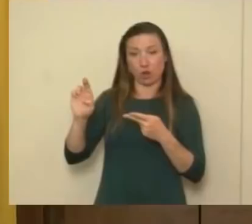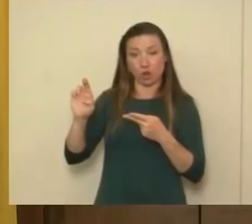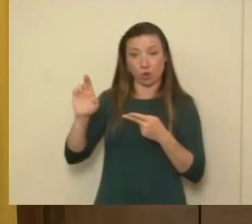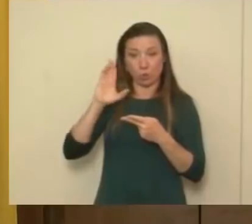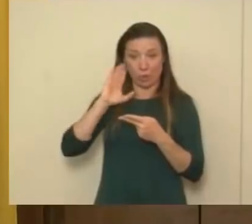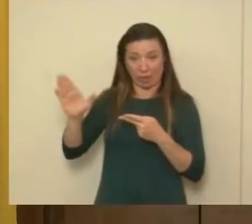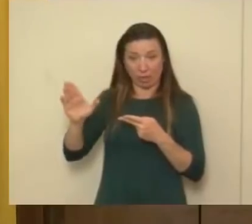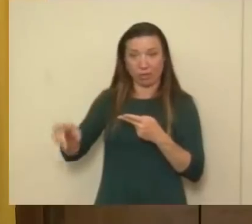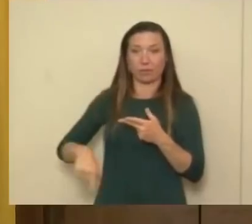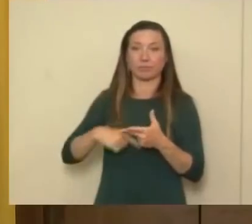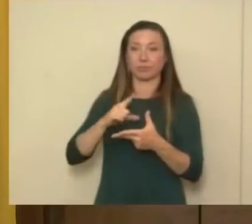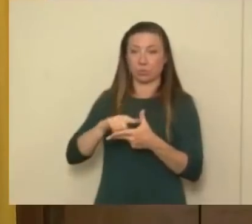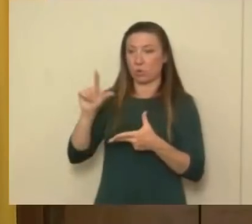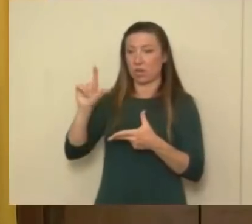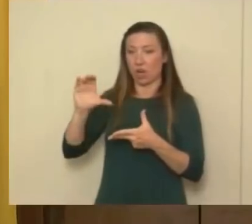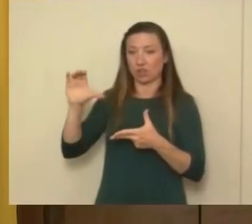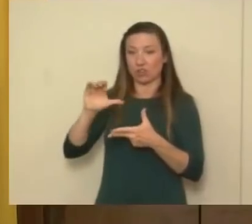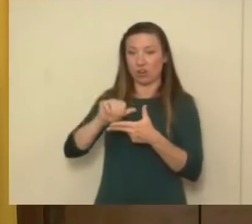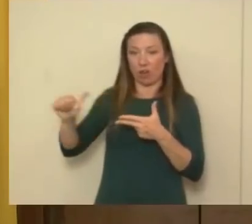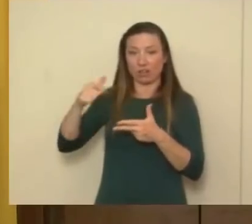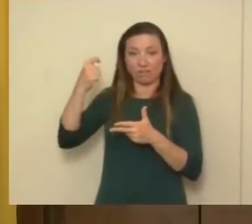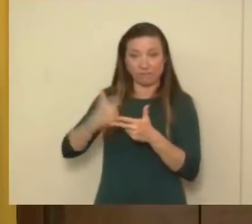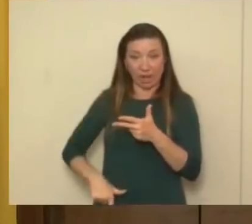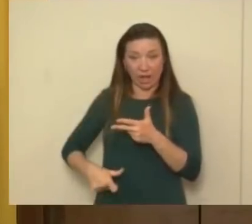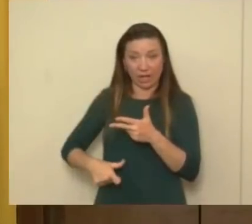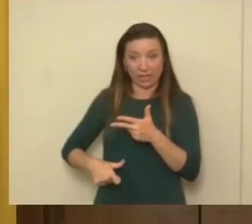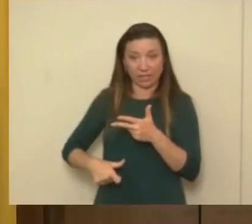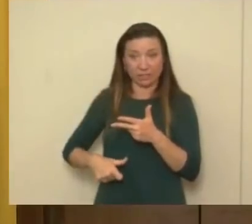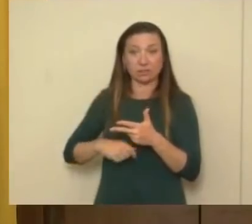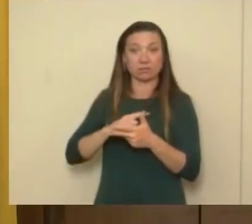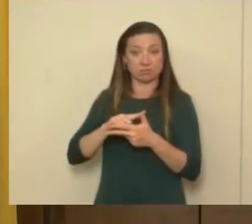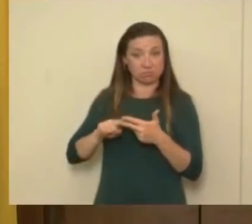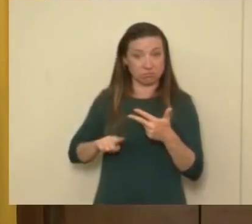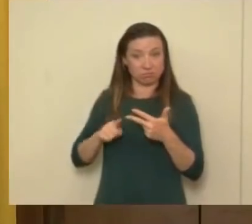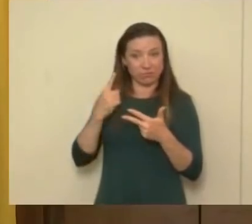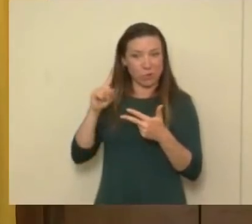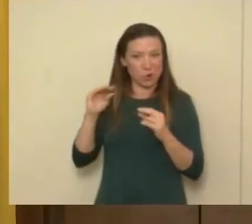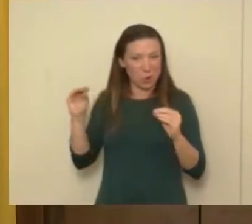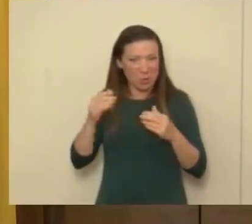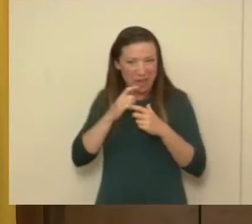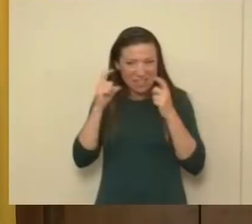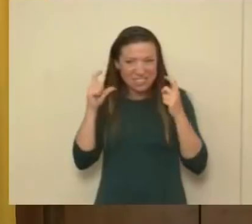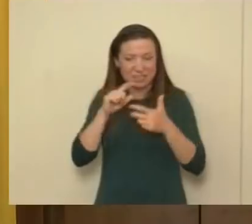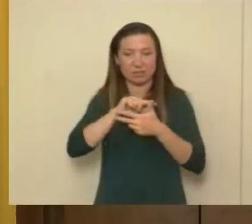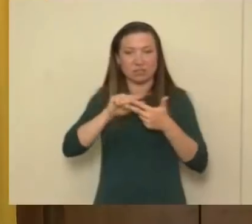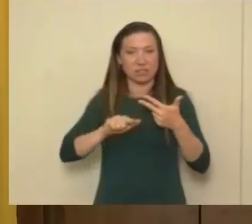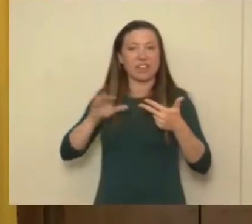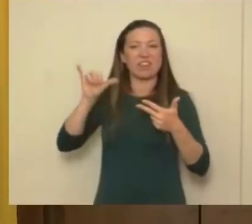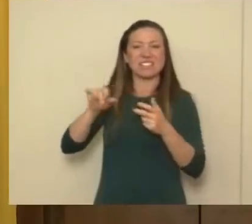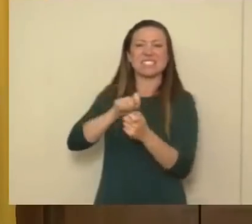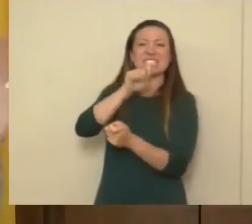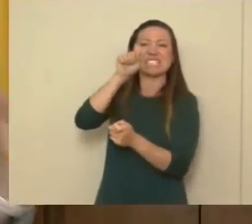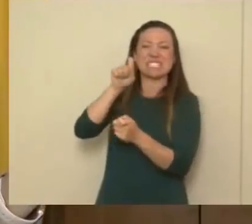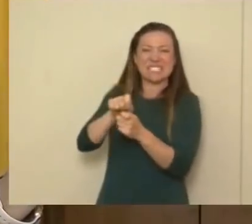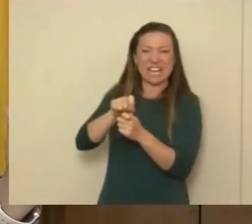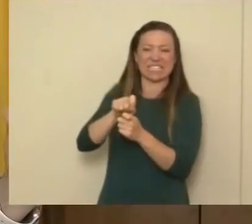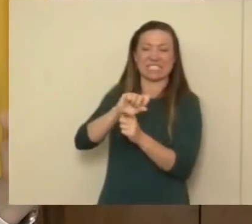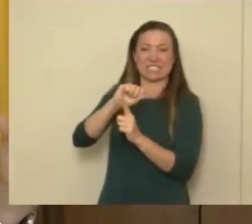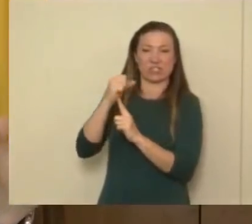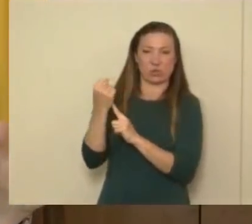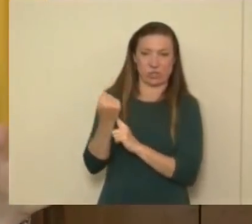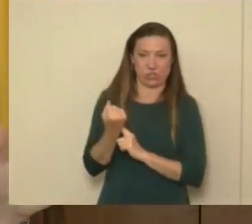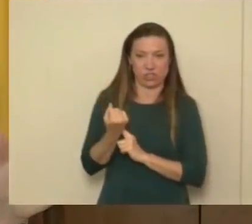They will get a $100 fine for someone not wearing a mask. So this is exactly the kind of situation.